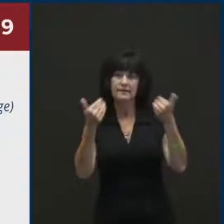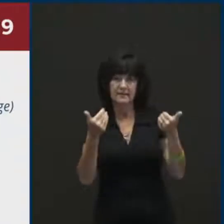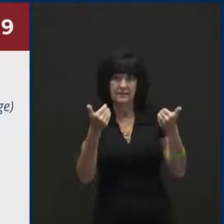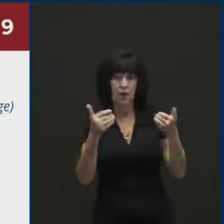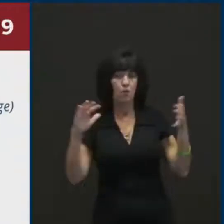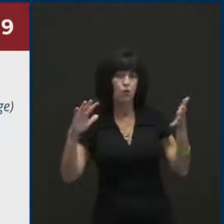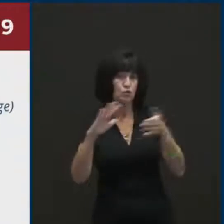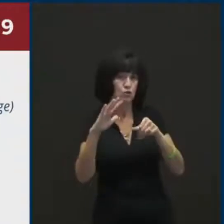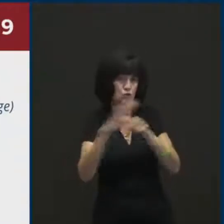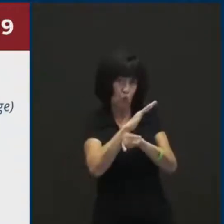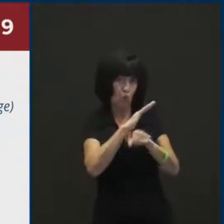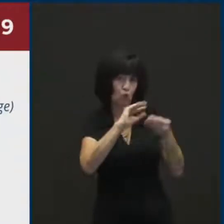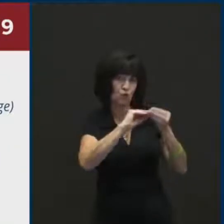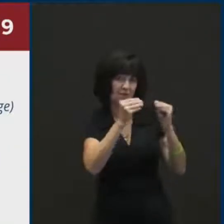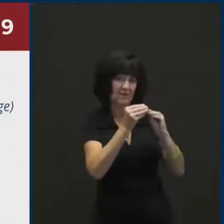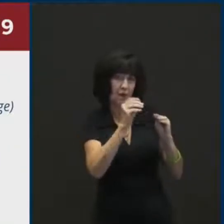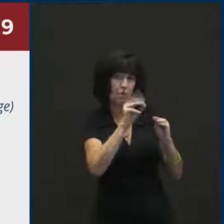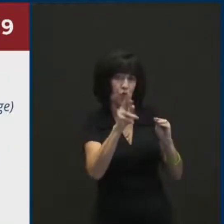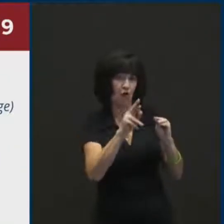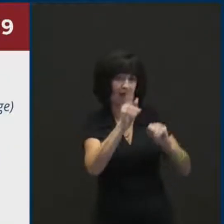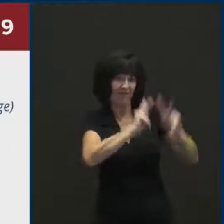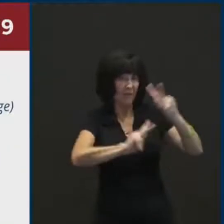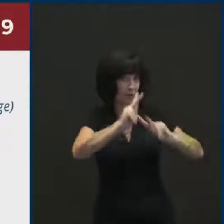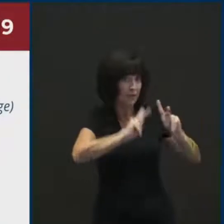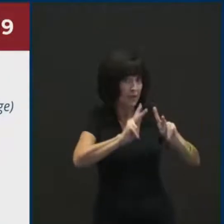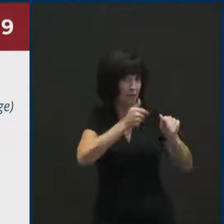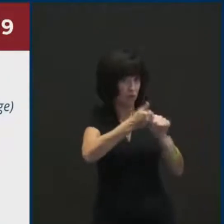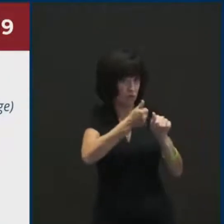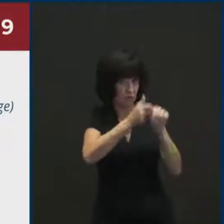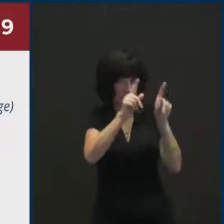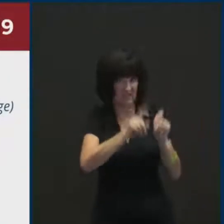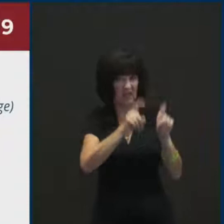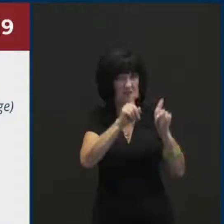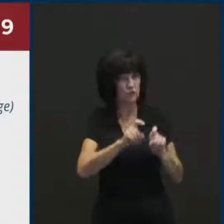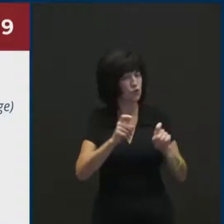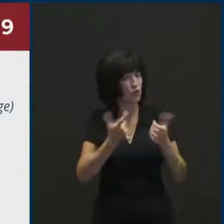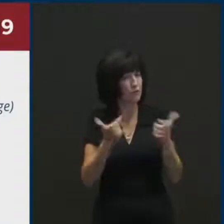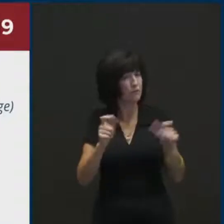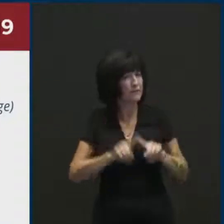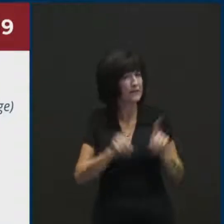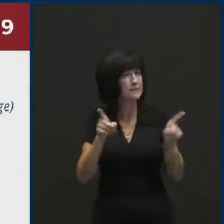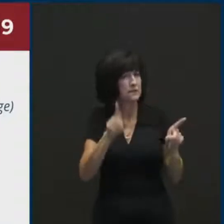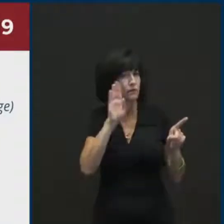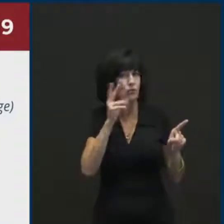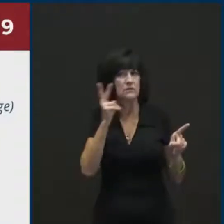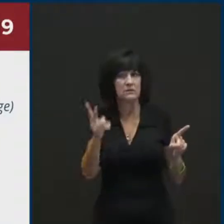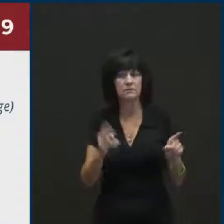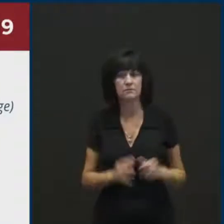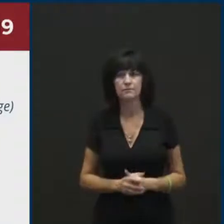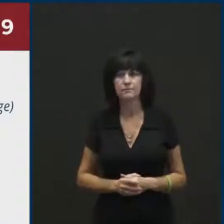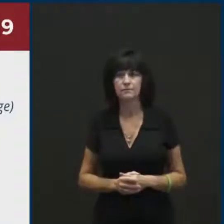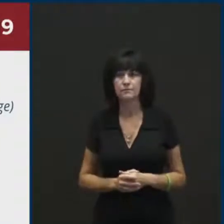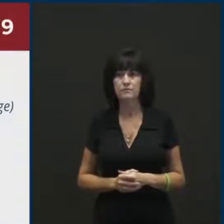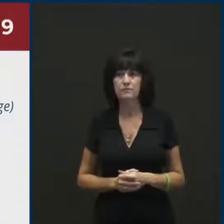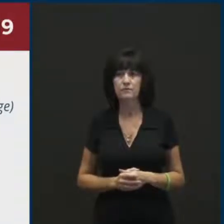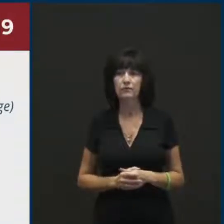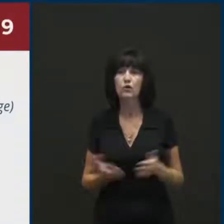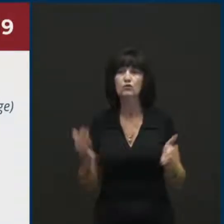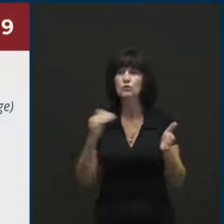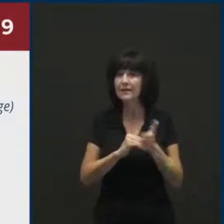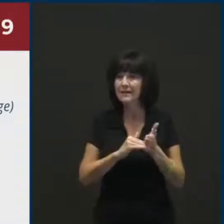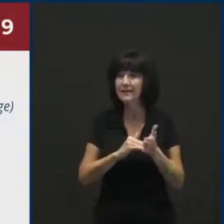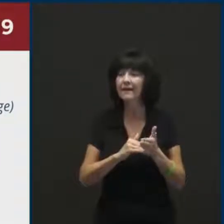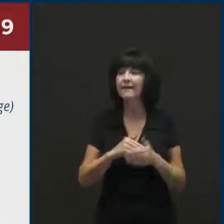been tested, and you'll see the big difference there. So the number of new cases per day, again on a 7-day moving average,